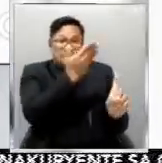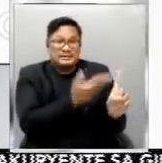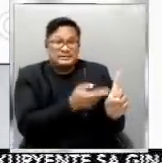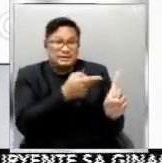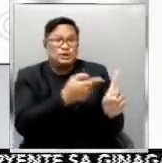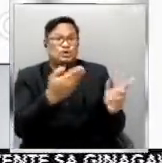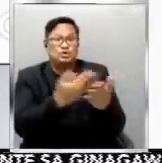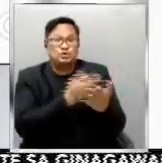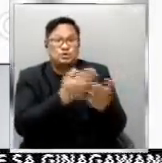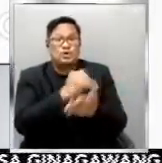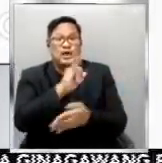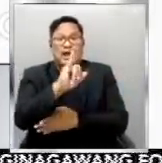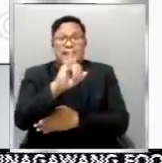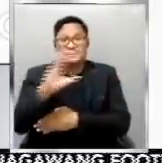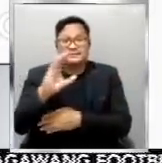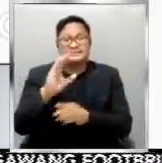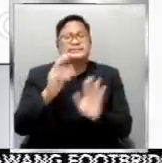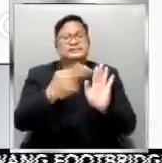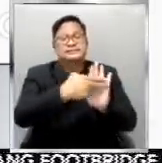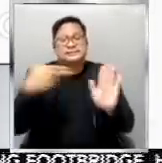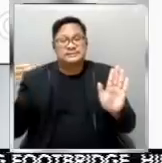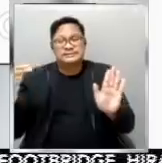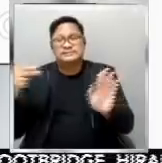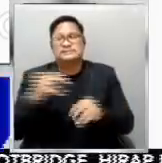stickers since